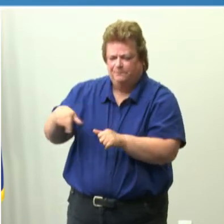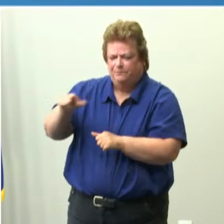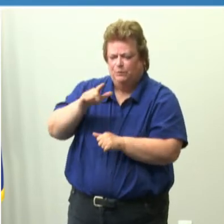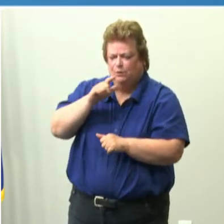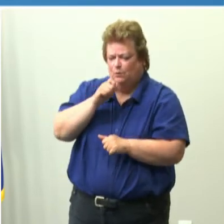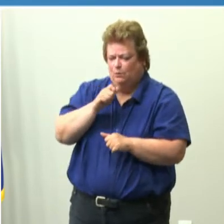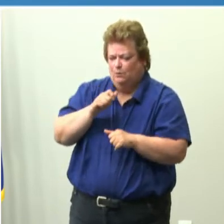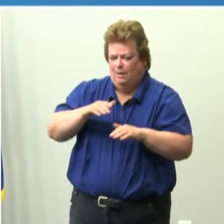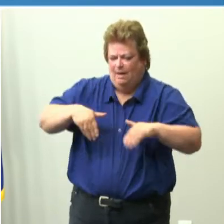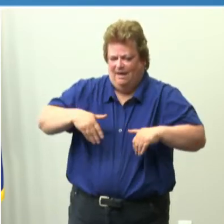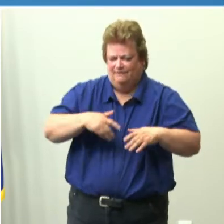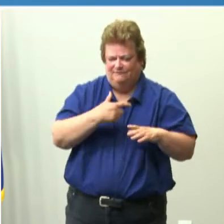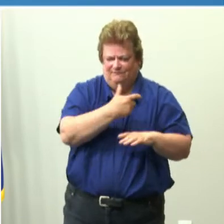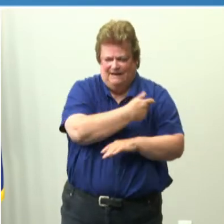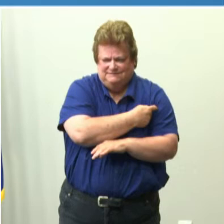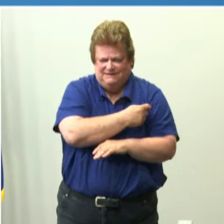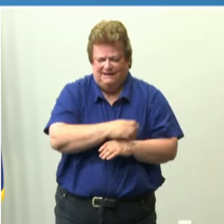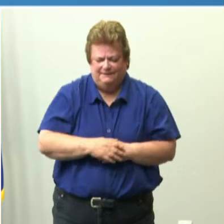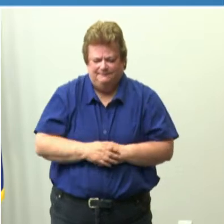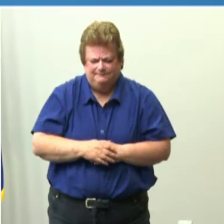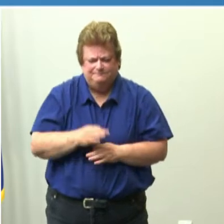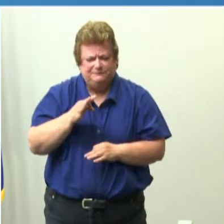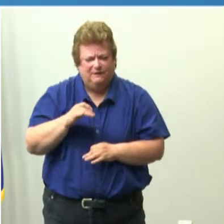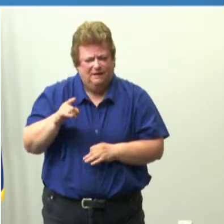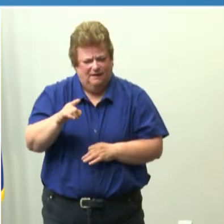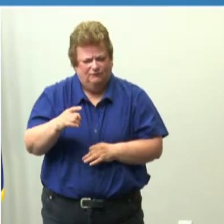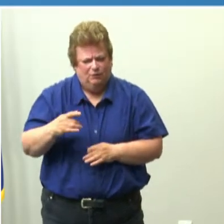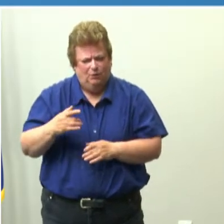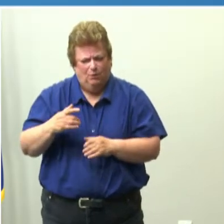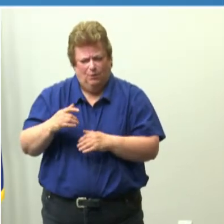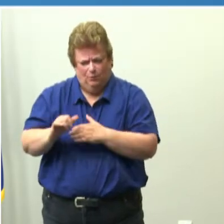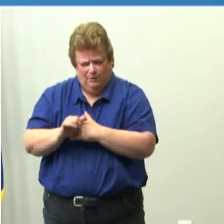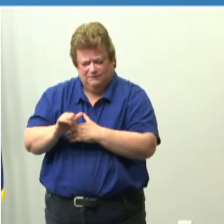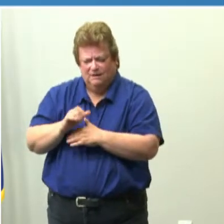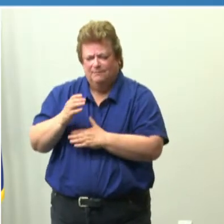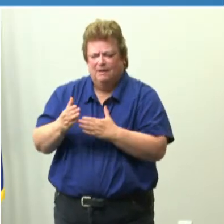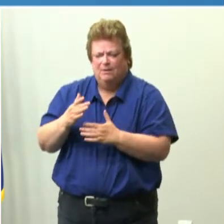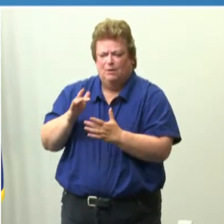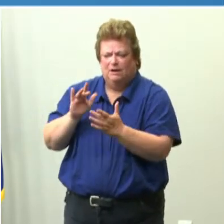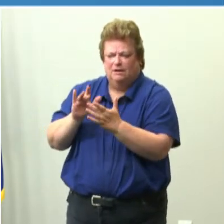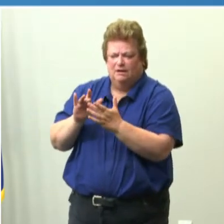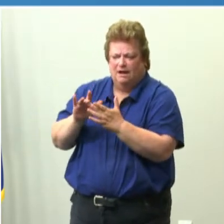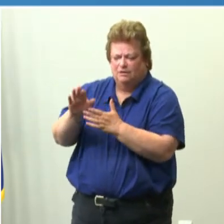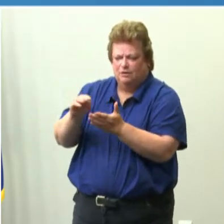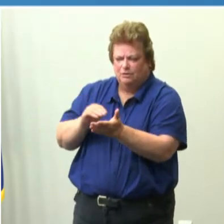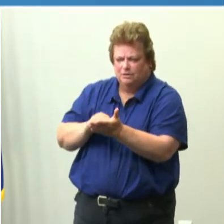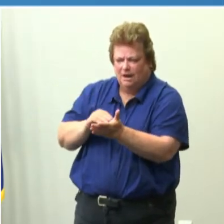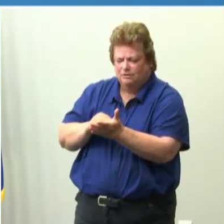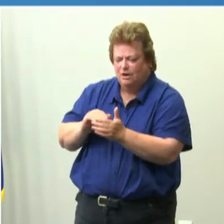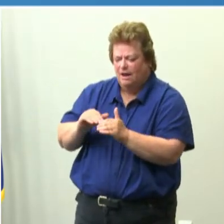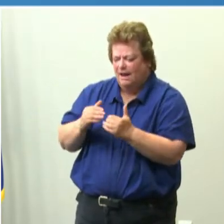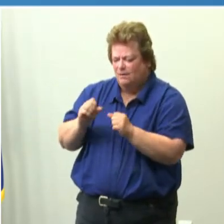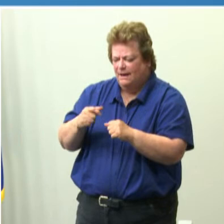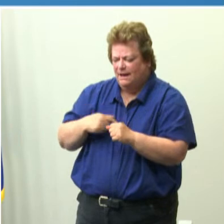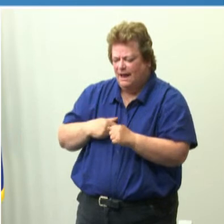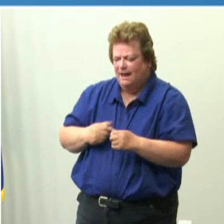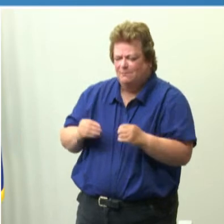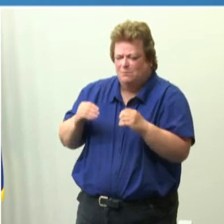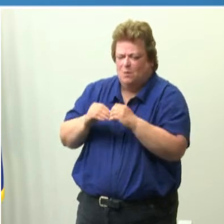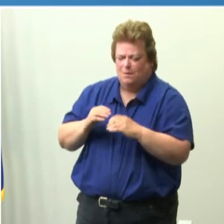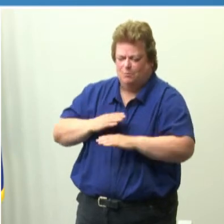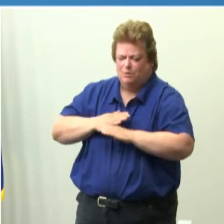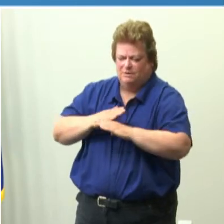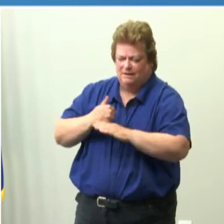unvaccinated. If you are at risk, you may want to consult with your healthcare provider about additional steps you can take to